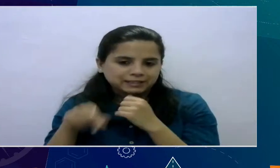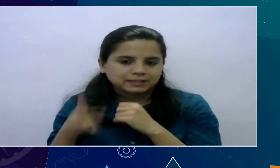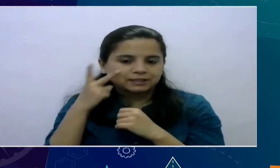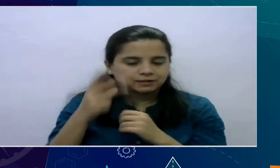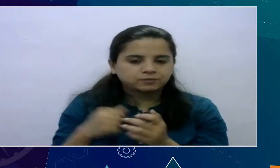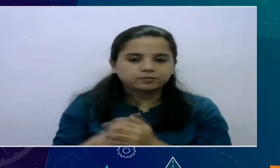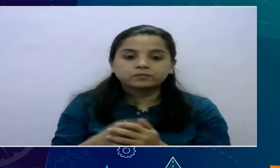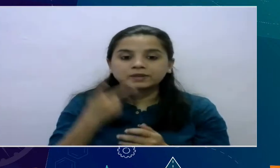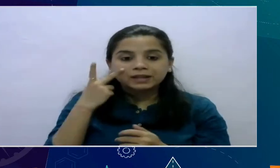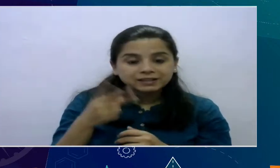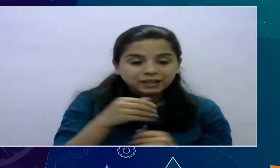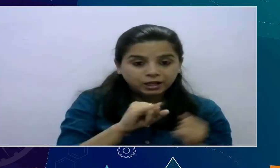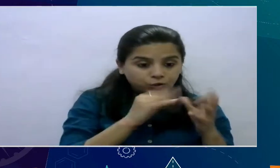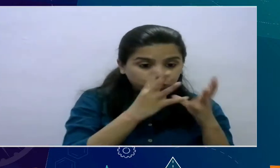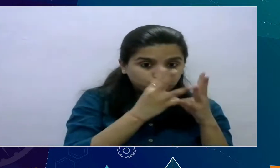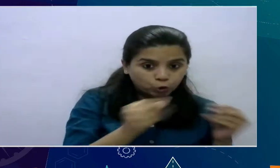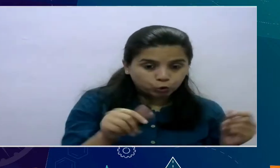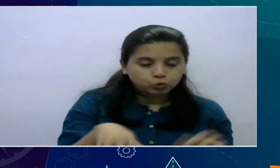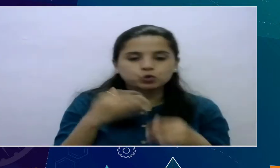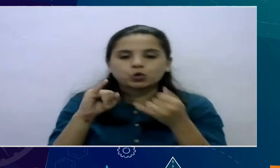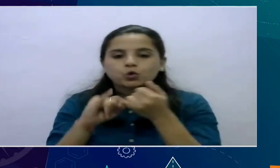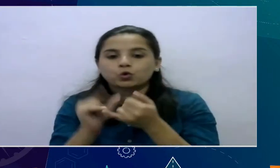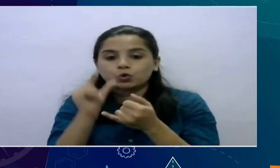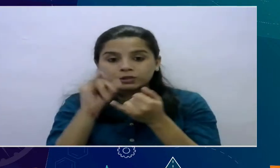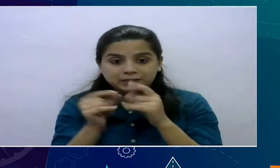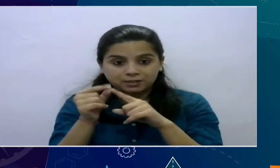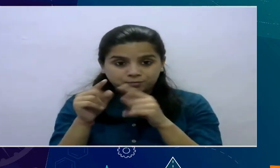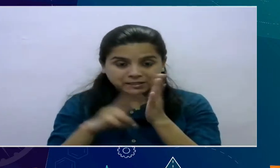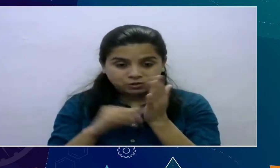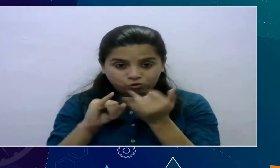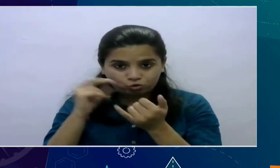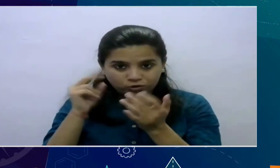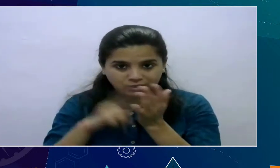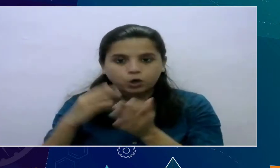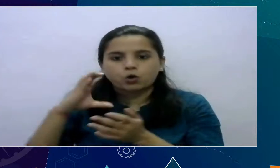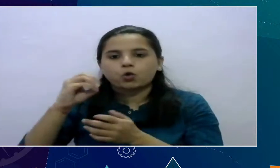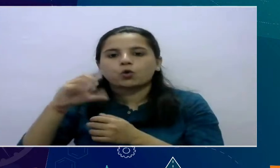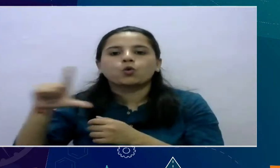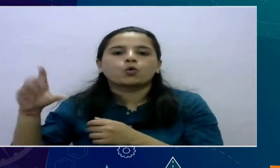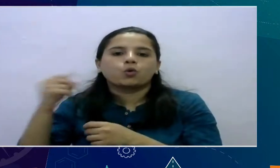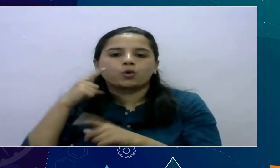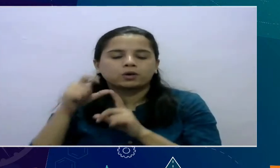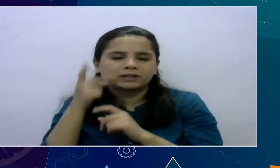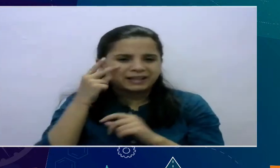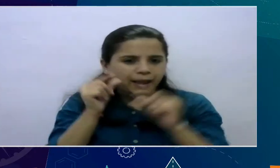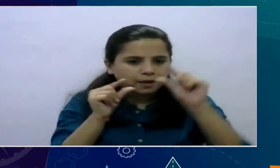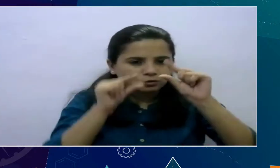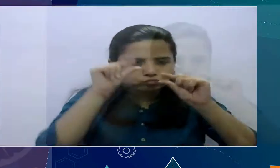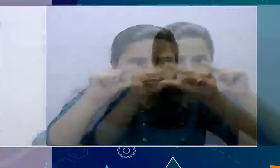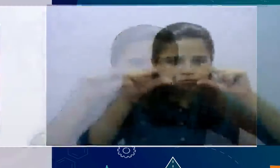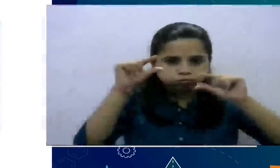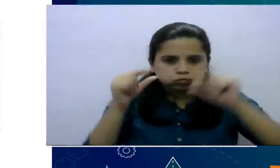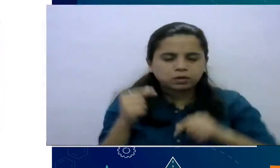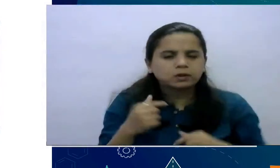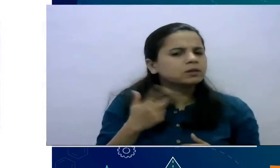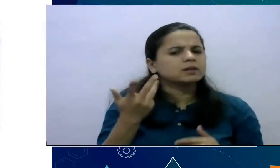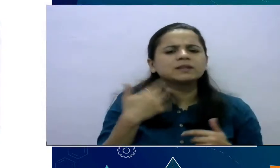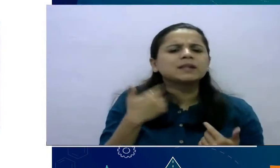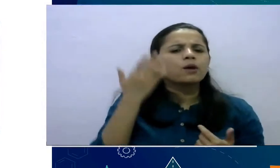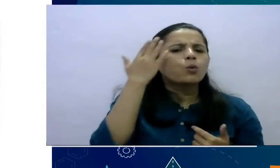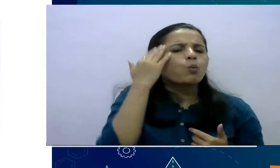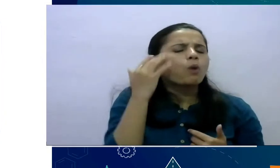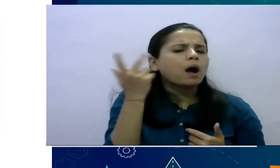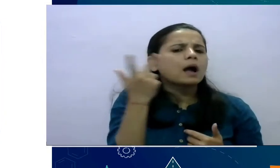we just go through the size, you know why I could not